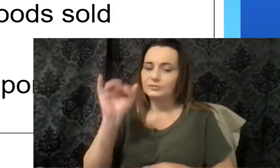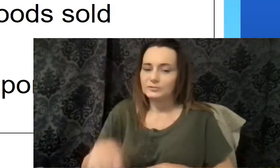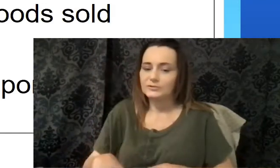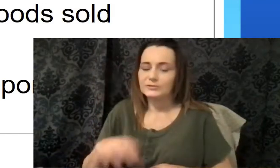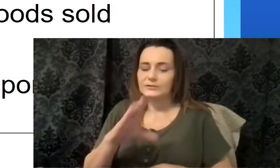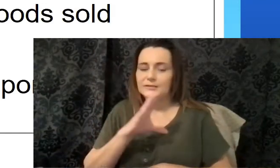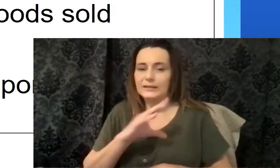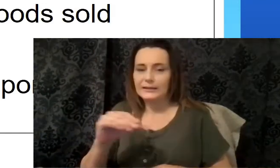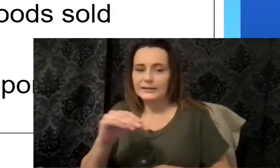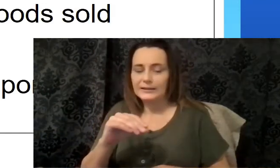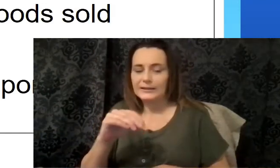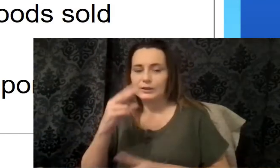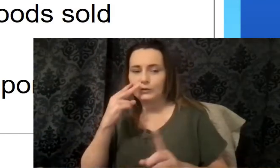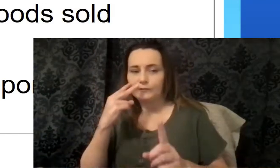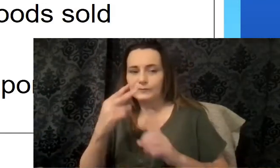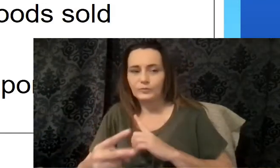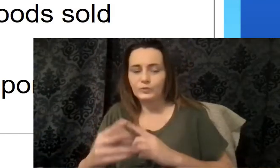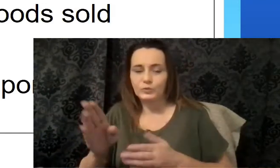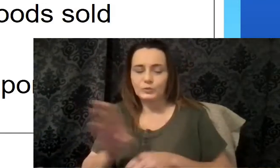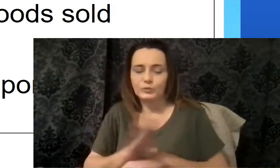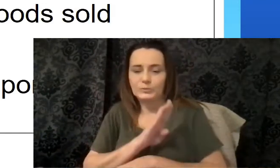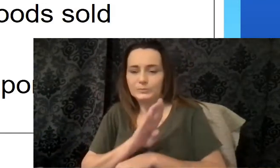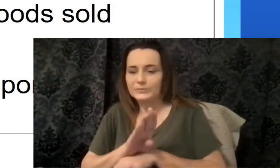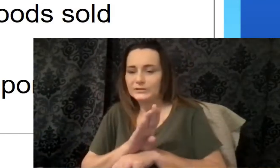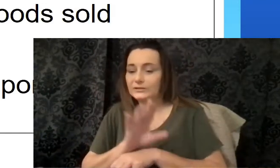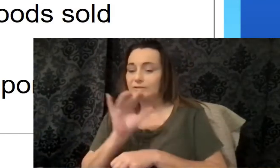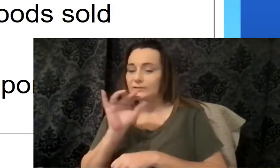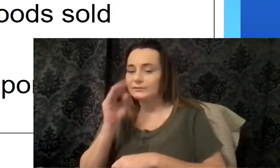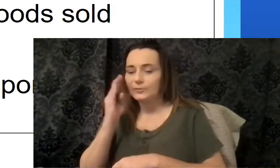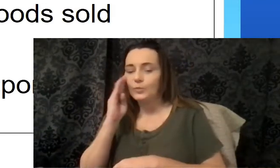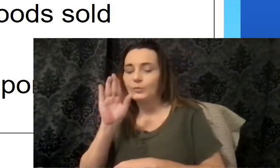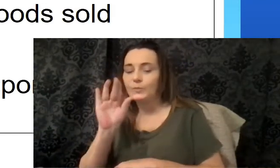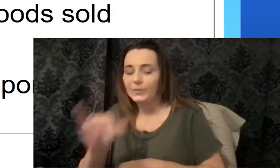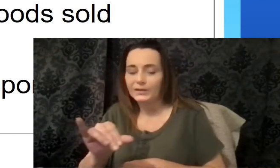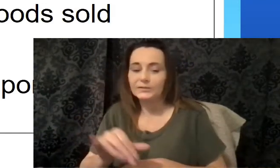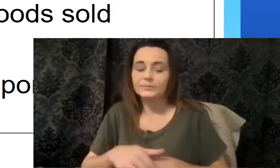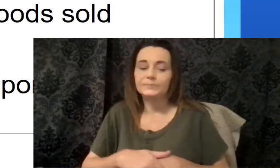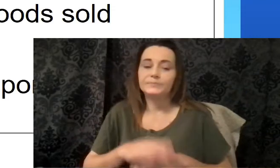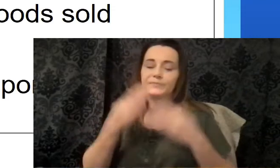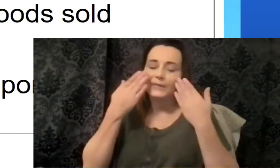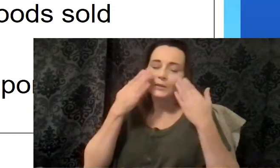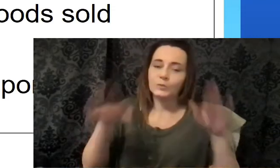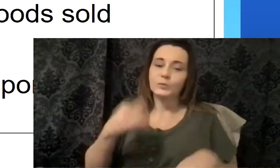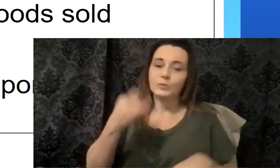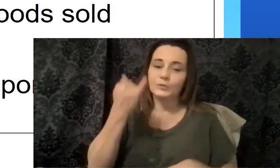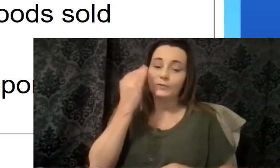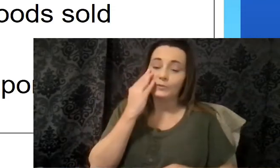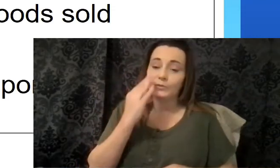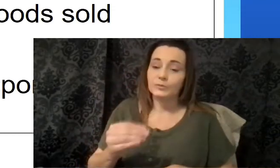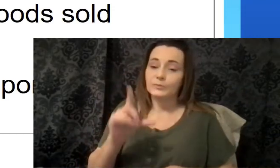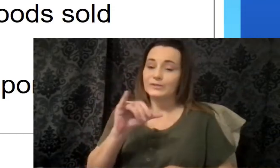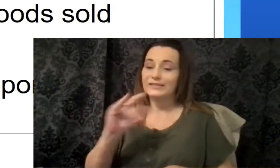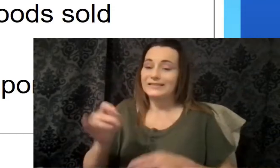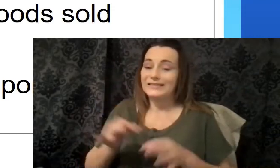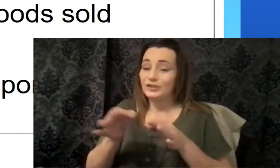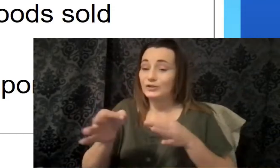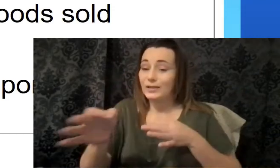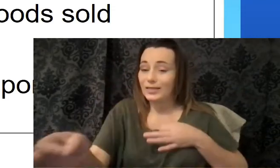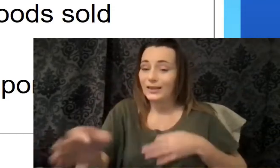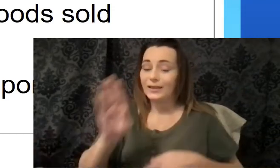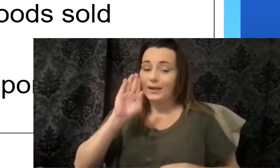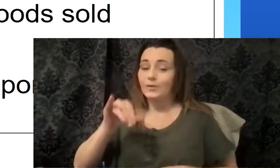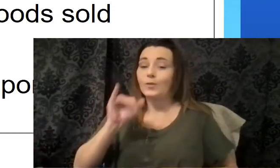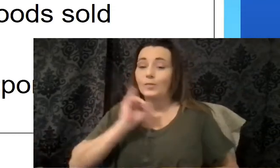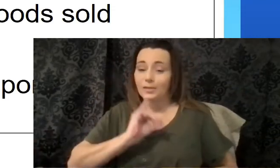in business are probably aware of that. Any of you, I don't know if you've experienced literature delays. I know in Israel, they certainly